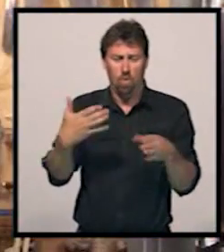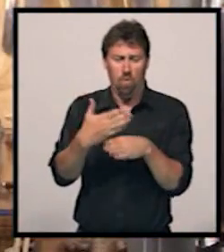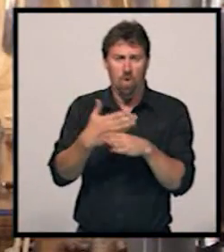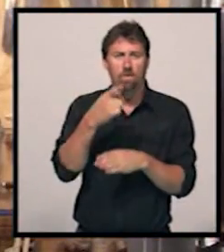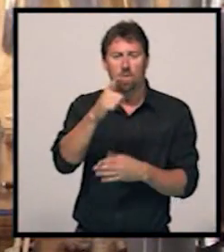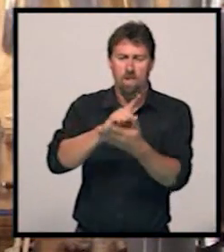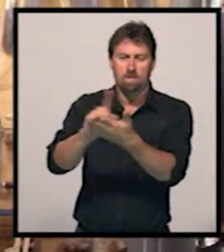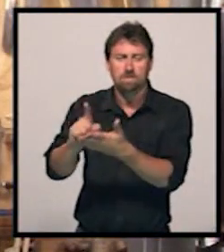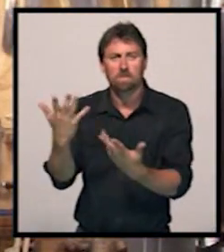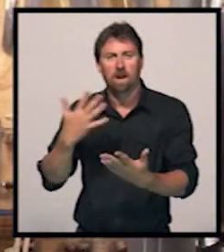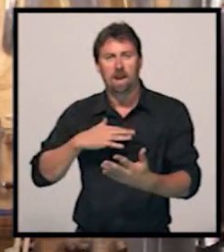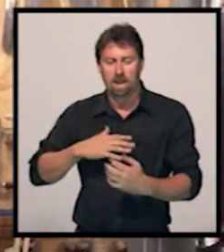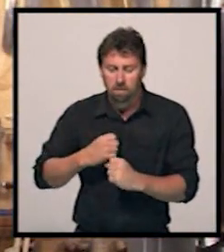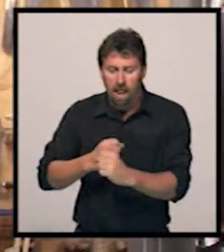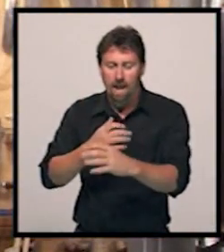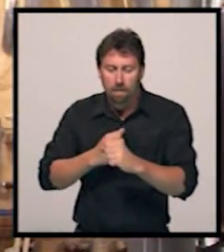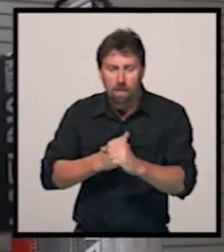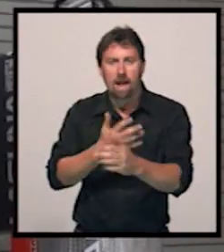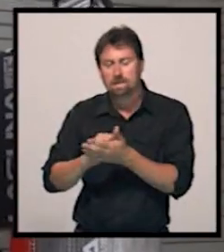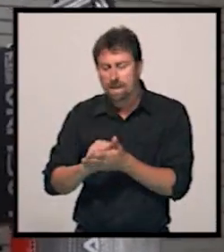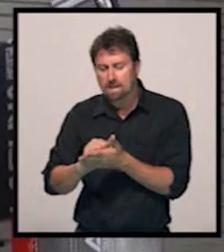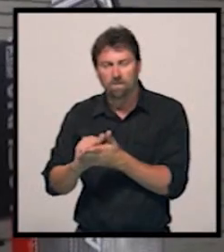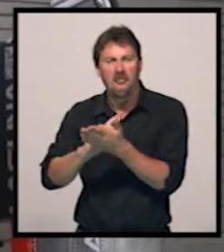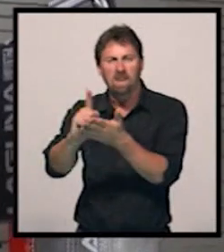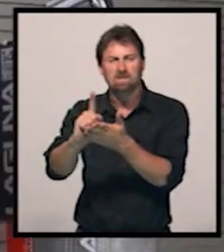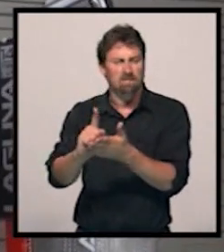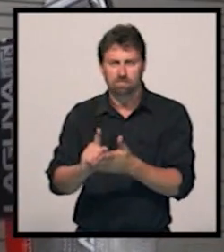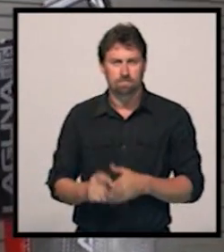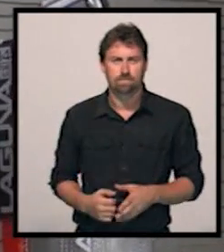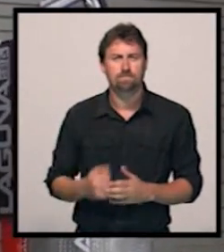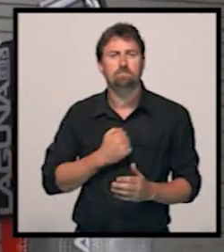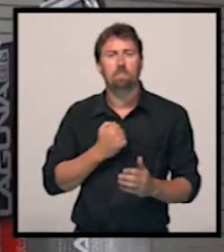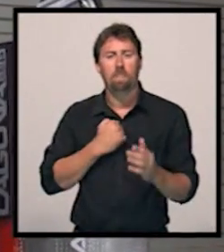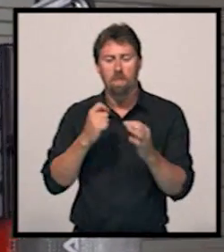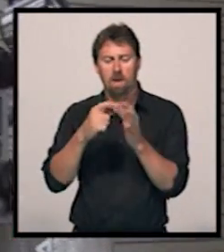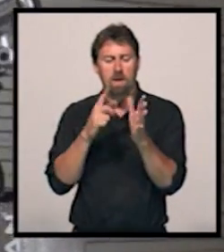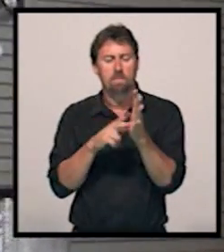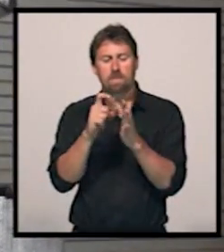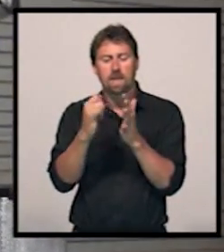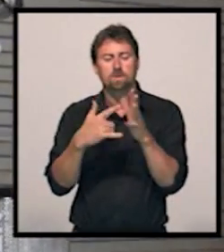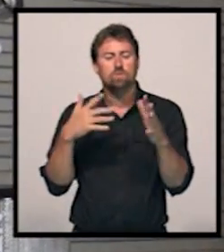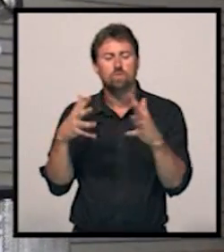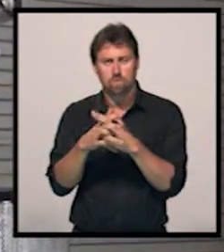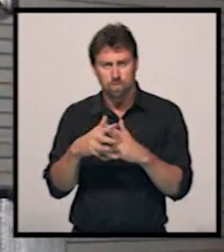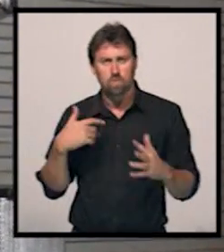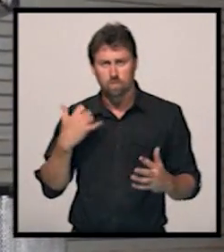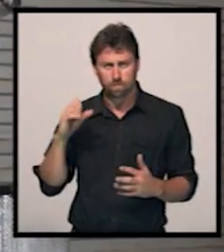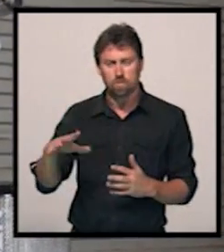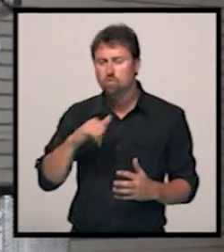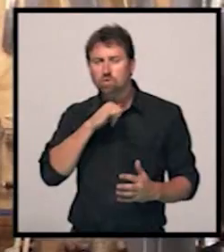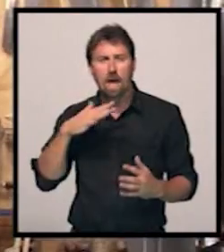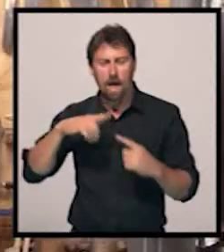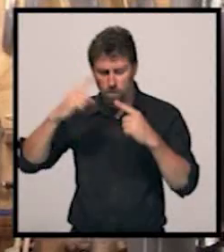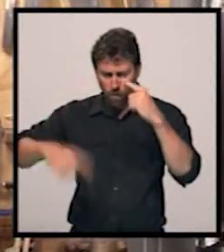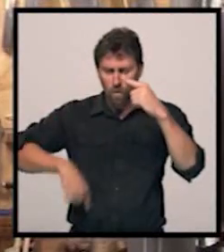It just means you've got to plane a little bit more and sand a little bit more. My bandsaw I've actually tuned up, got a sharp blade on it and got a